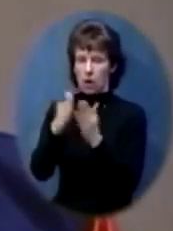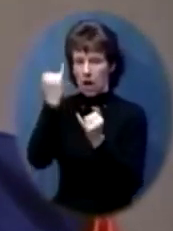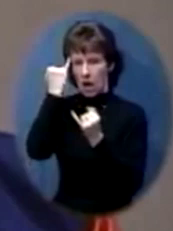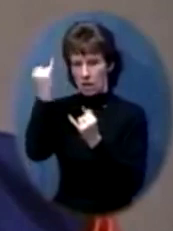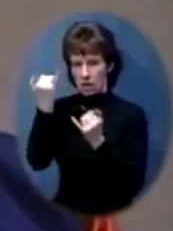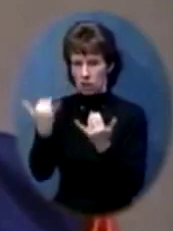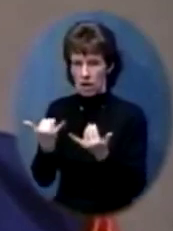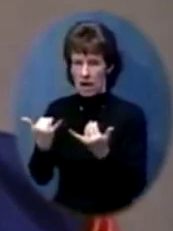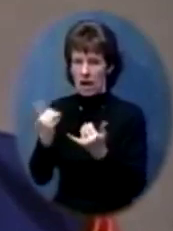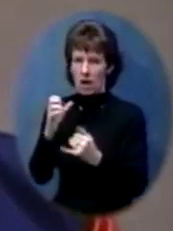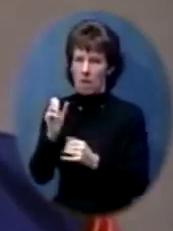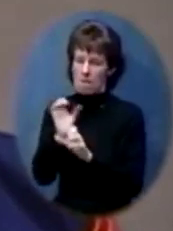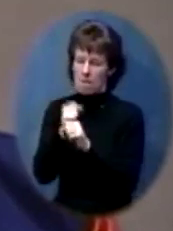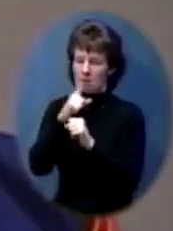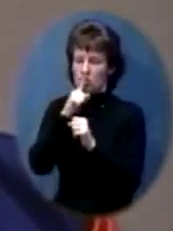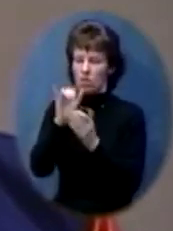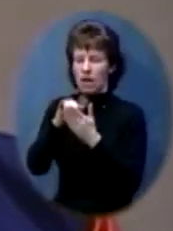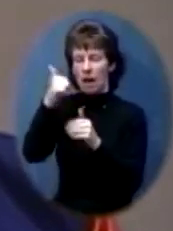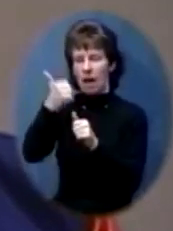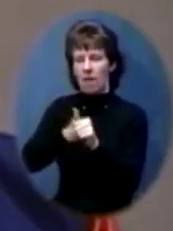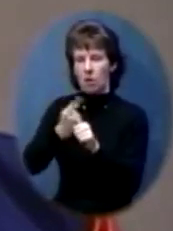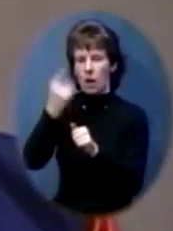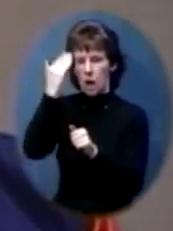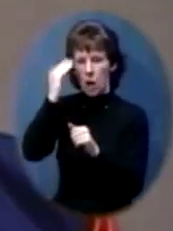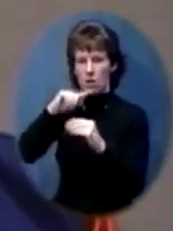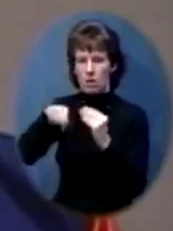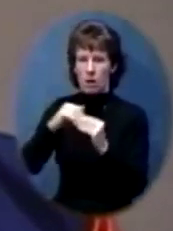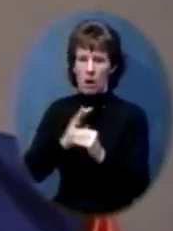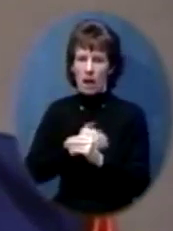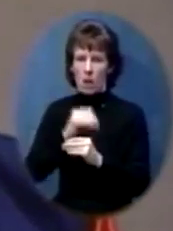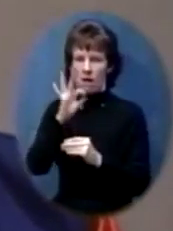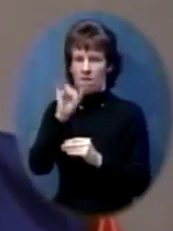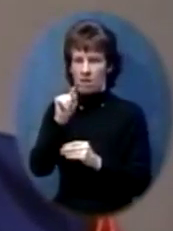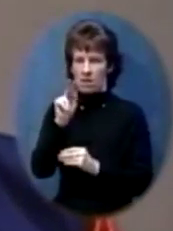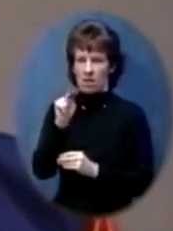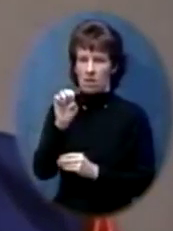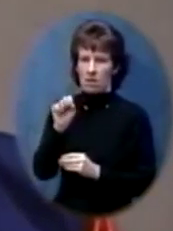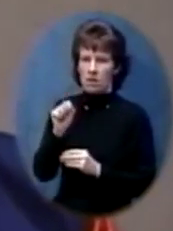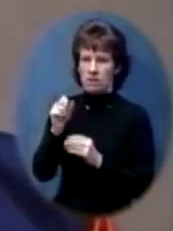now. So we want to make sure that everyone knows about our fitness message and knows how